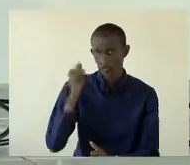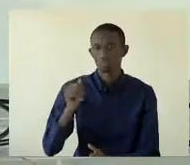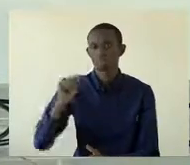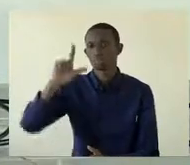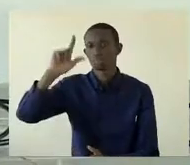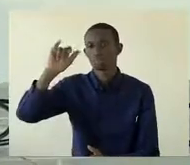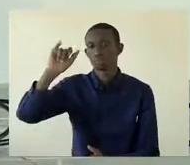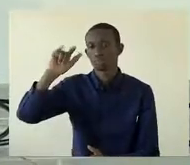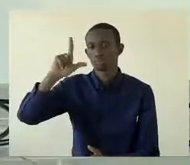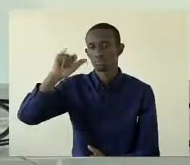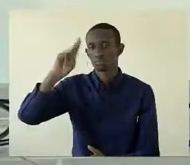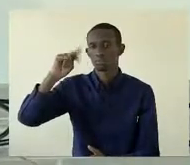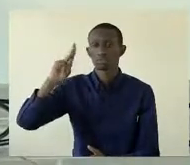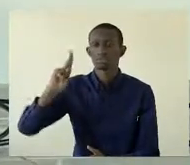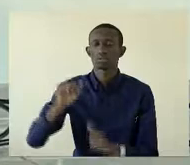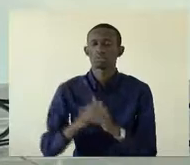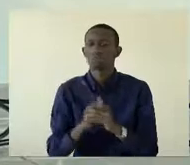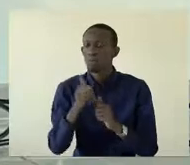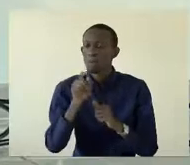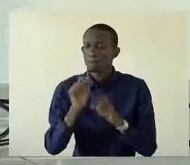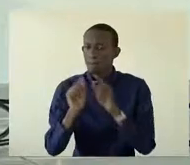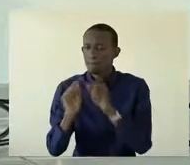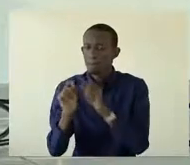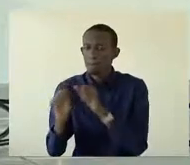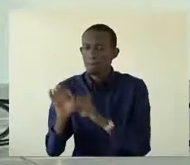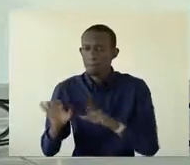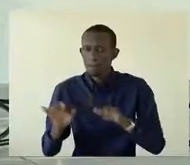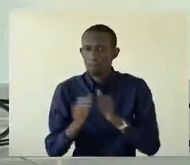in letter by letter. If there is a comma,